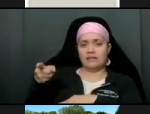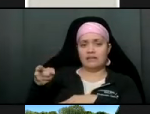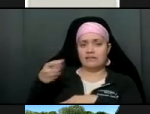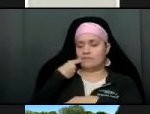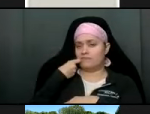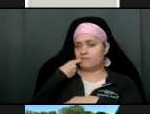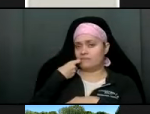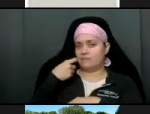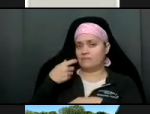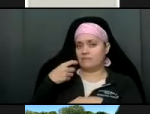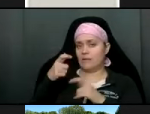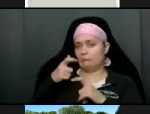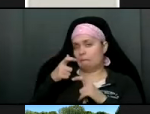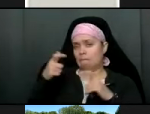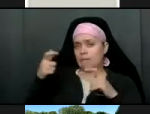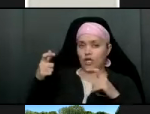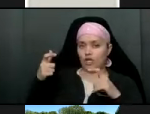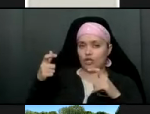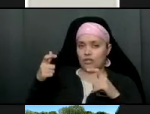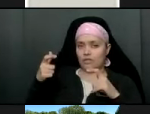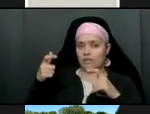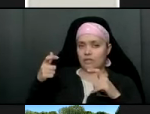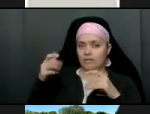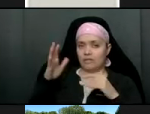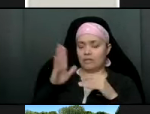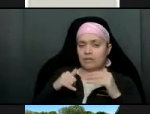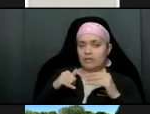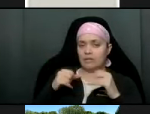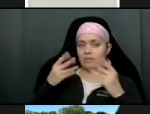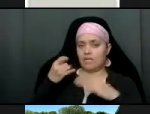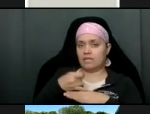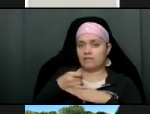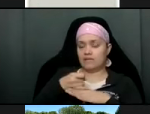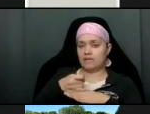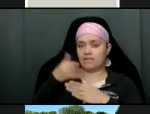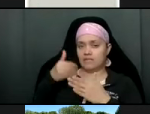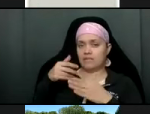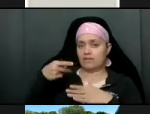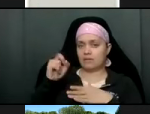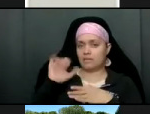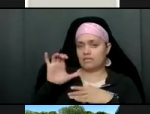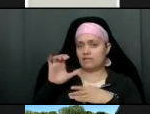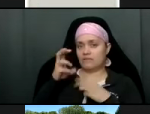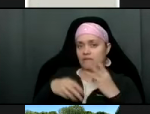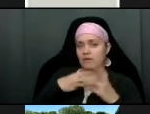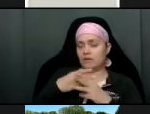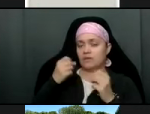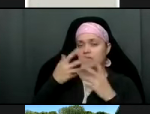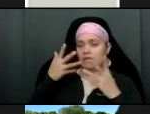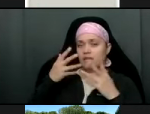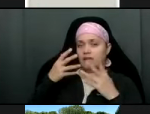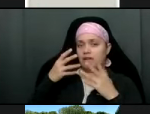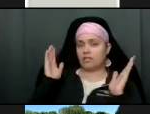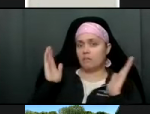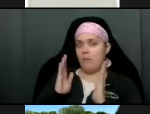just slightly larger than many of the islands of the Pacific world. There's a lot of very